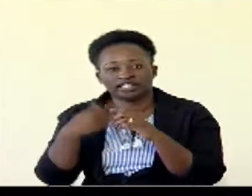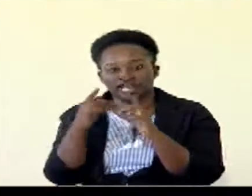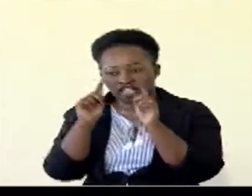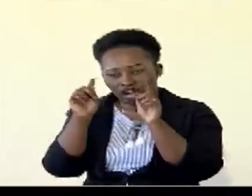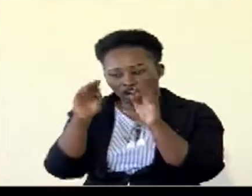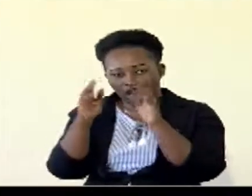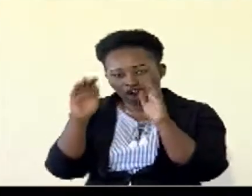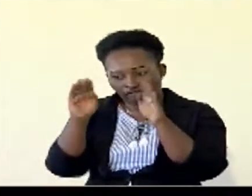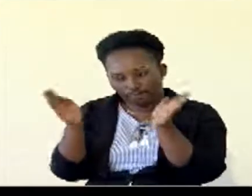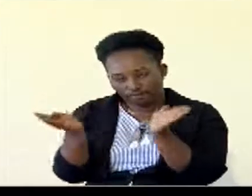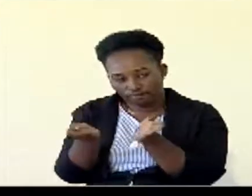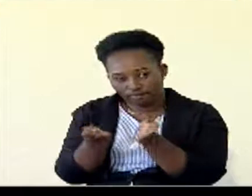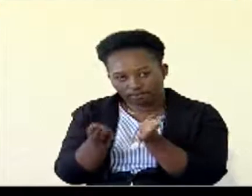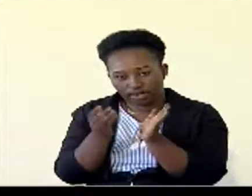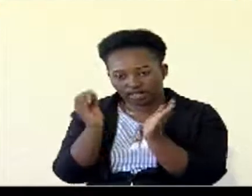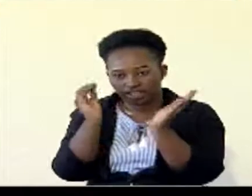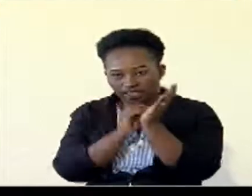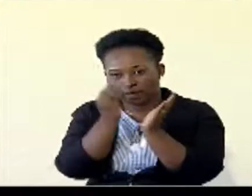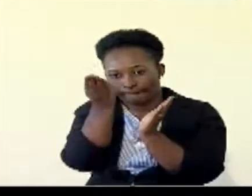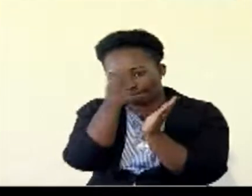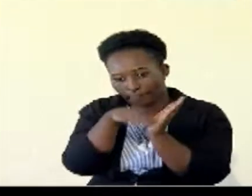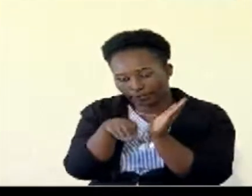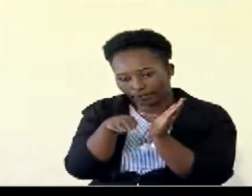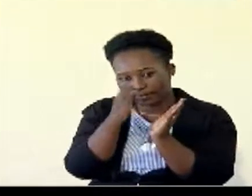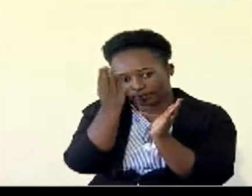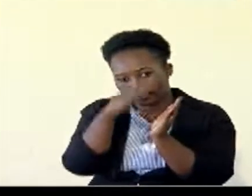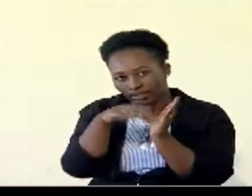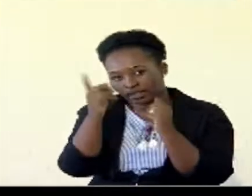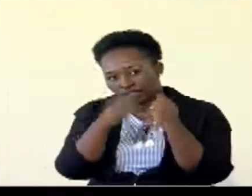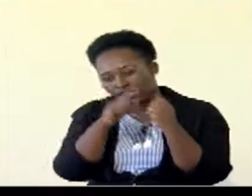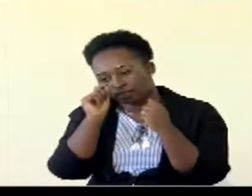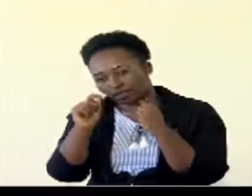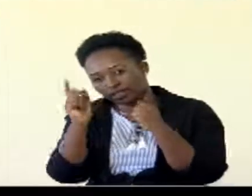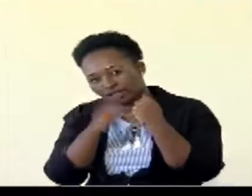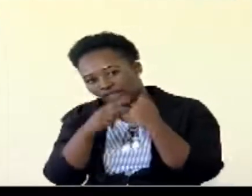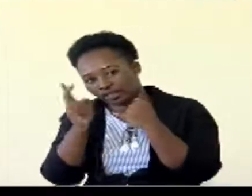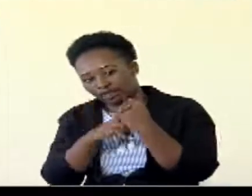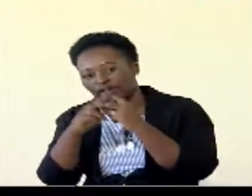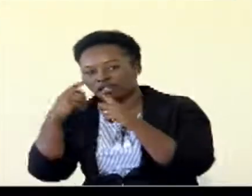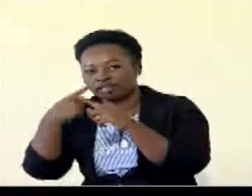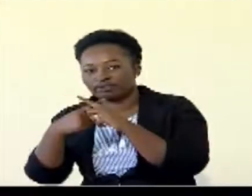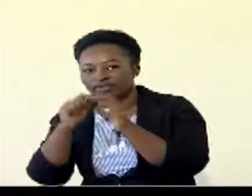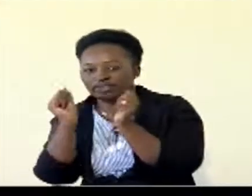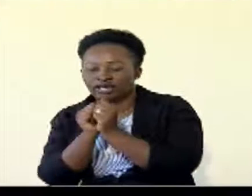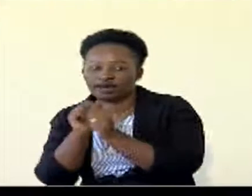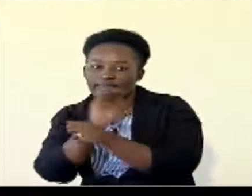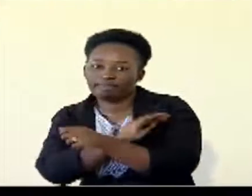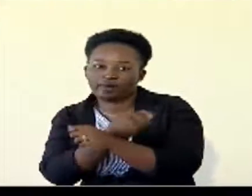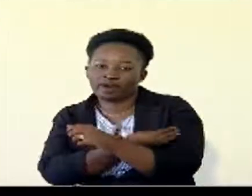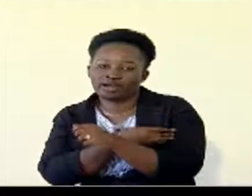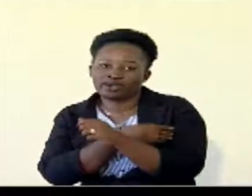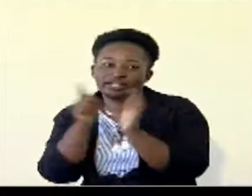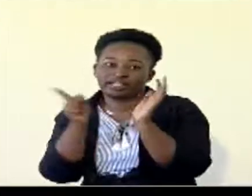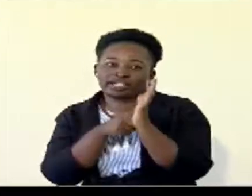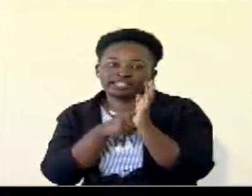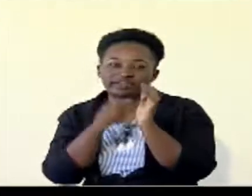bracket, because there are two terms here. So I have 6.67 times 10 to power negative 11. Again, I'm going to write